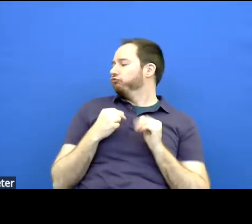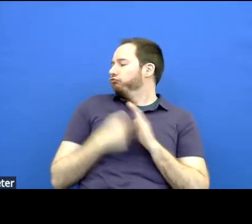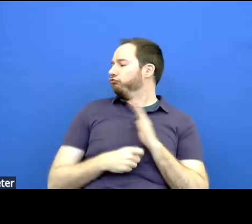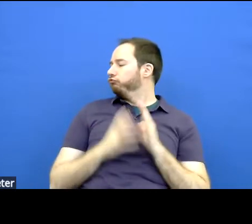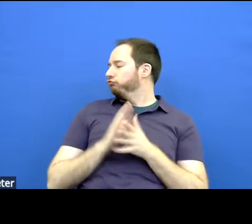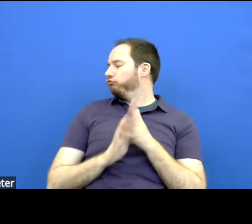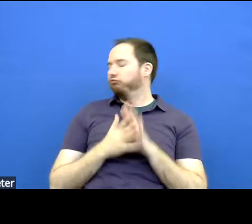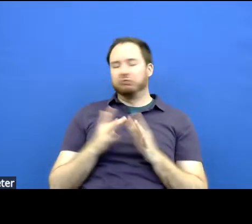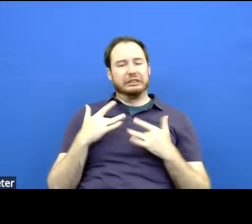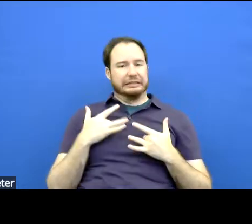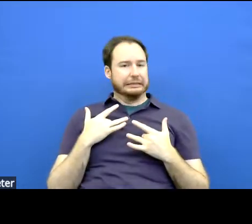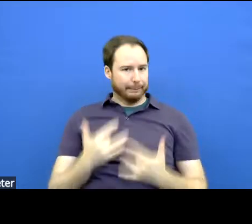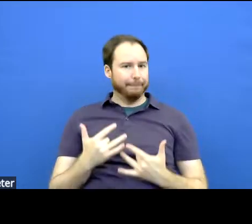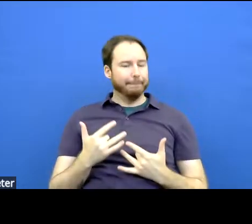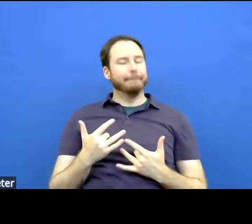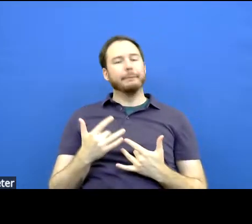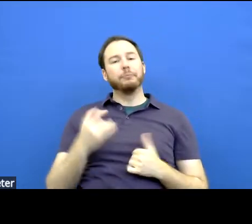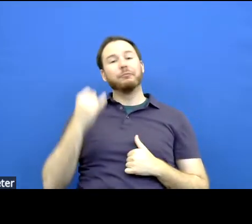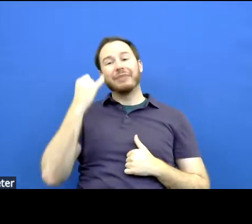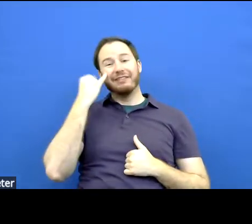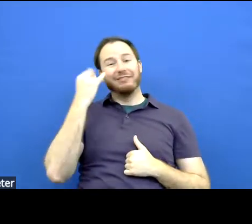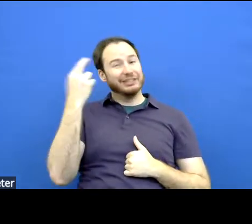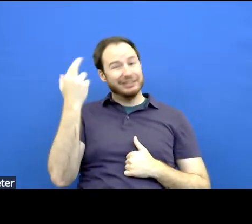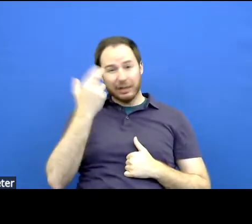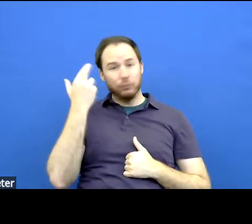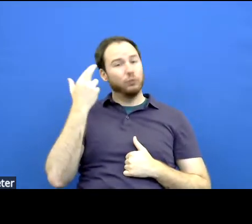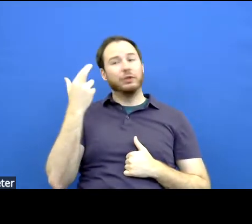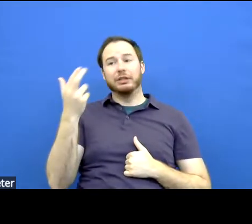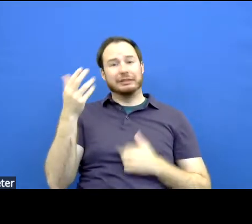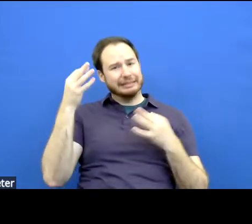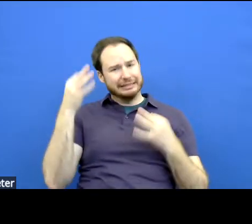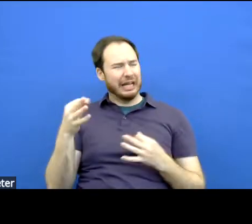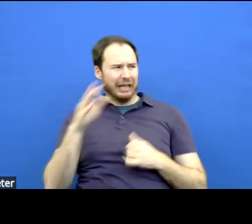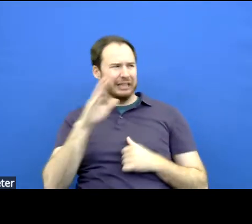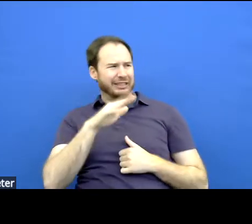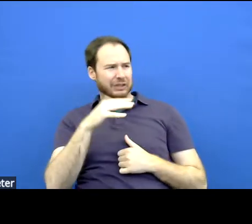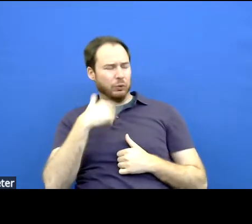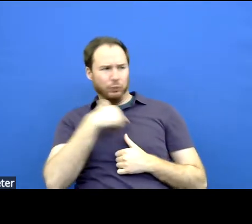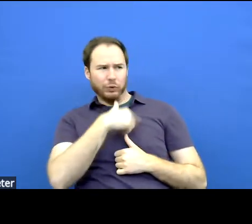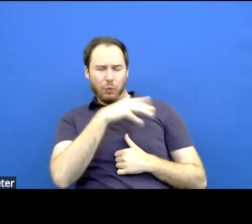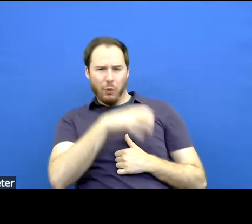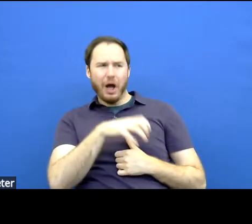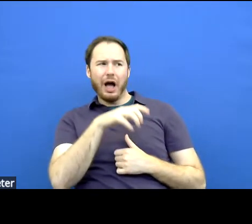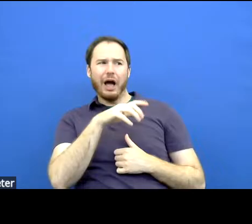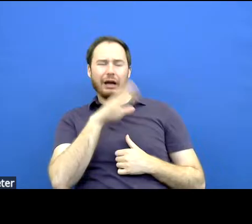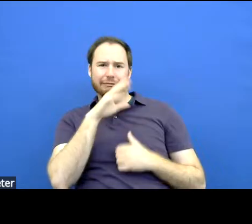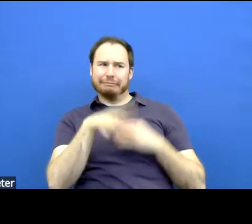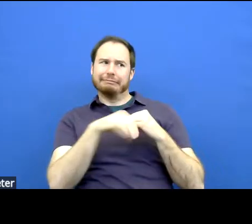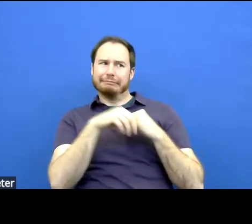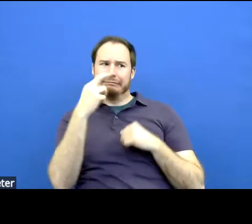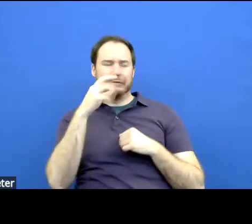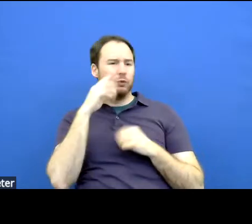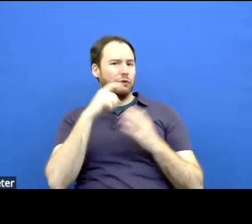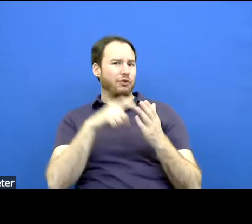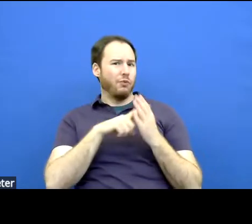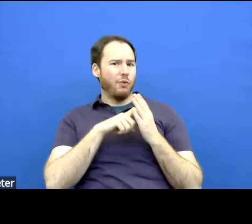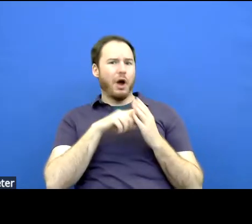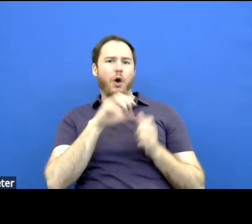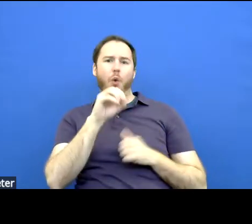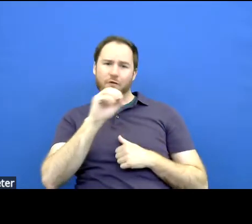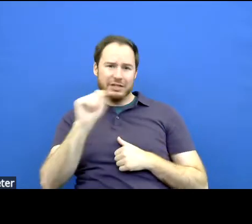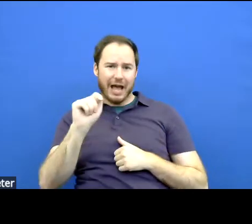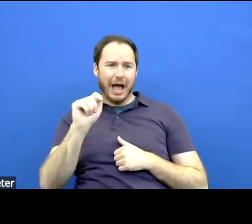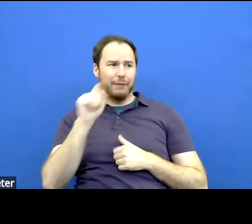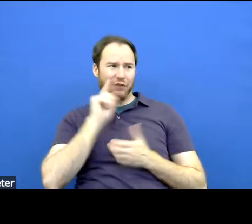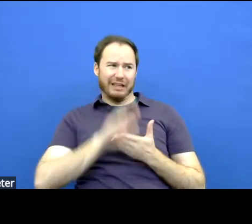we don't charge them. If there is going to be additional costs incurred here, so let's say that it's going to require overtime,